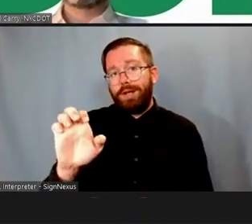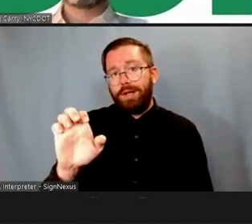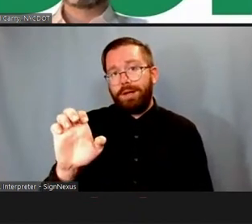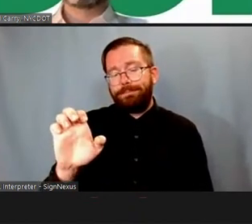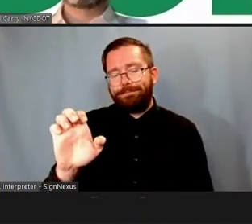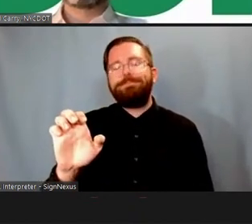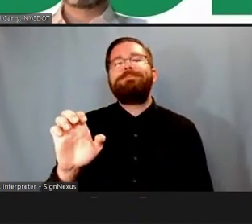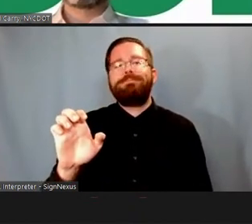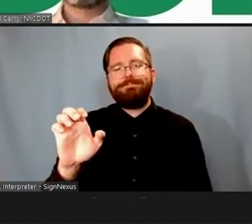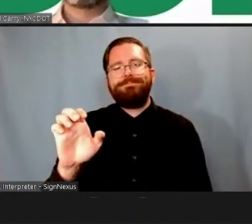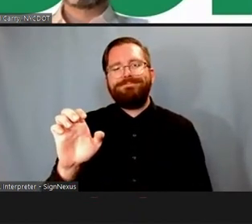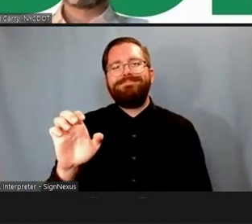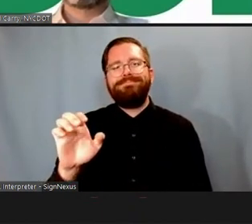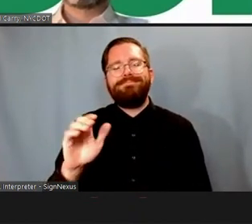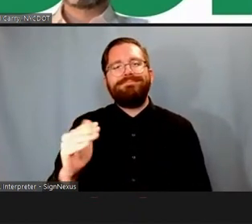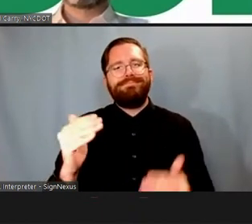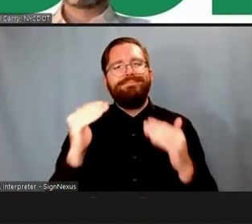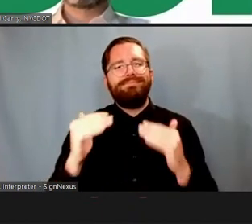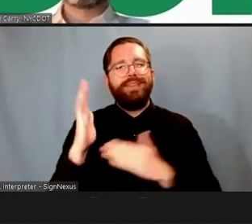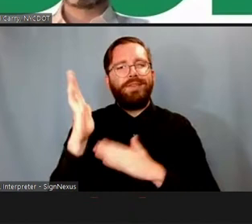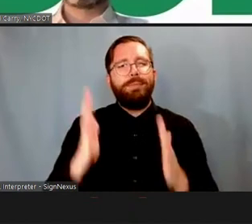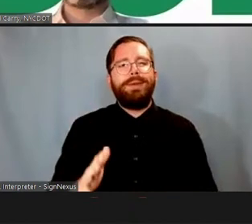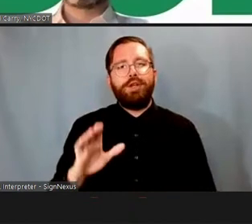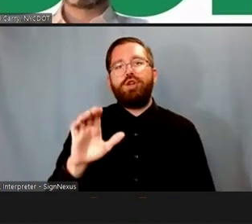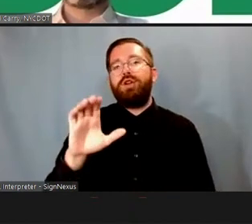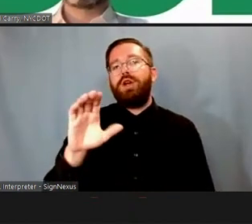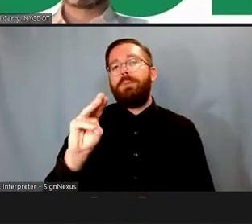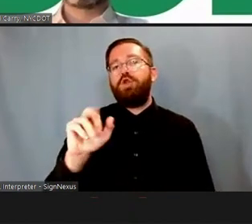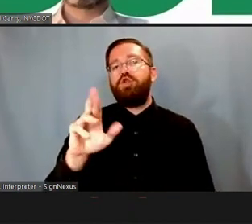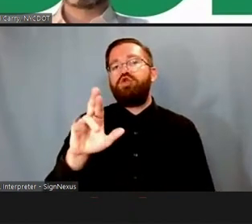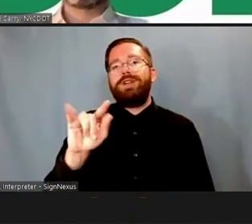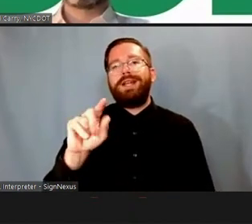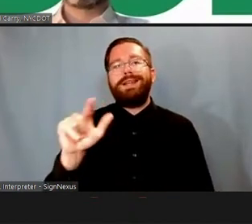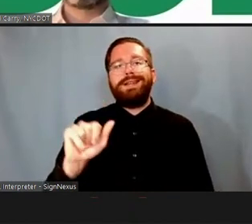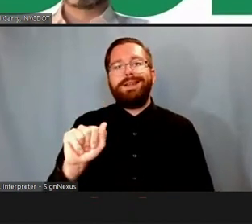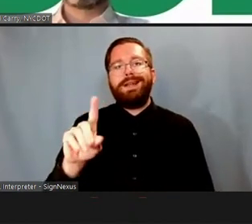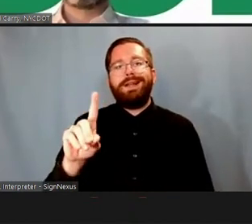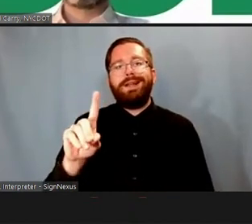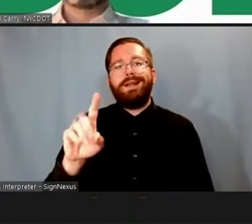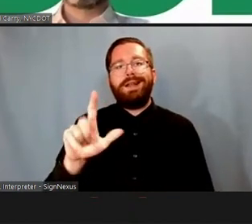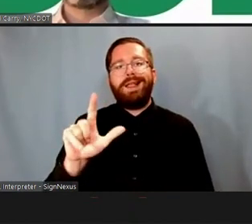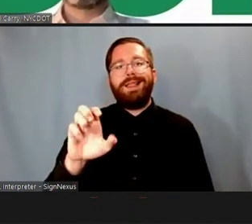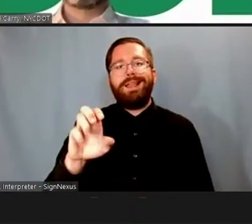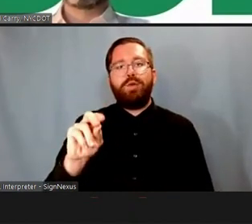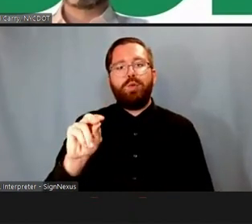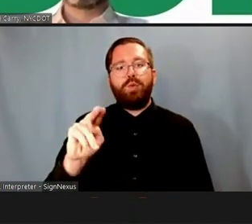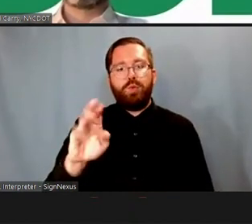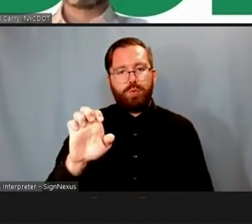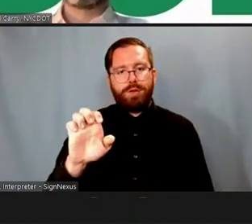our next speaker is marissa de leon followed by dunton black